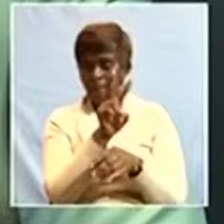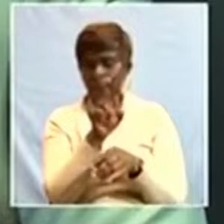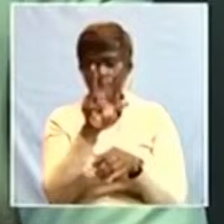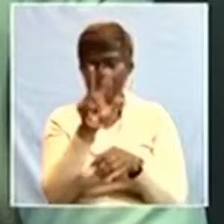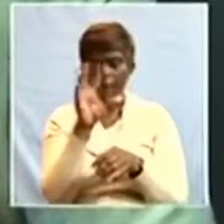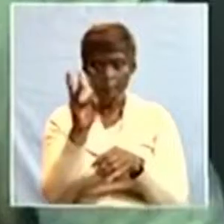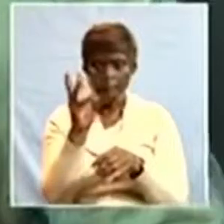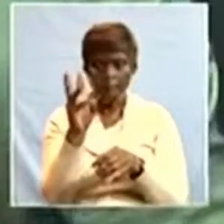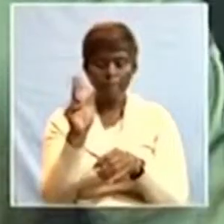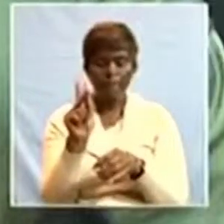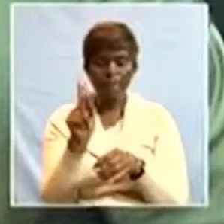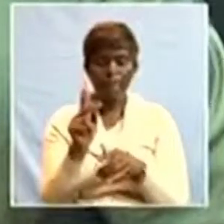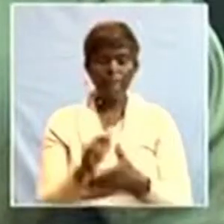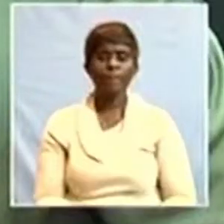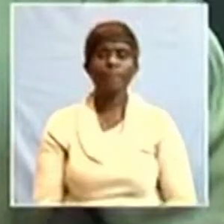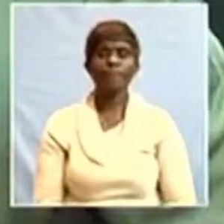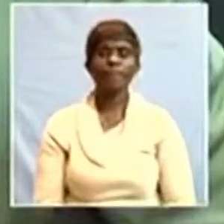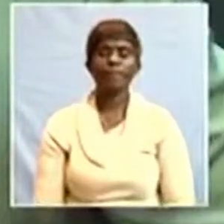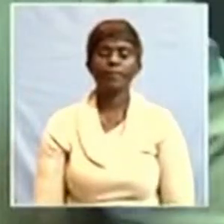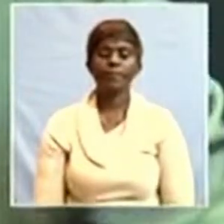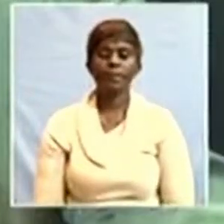102,36 kwacha.